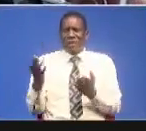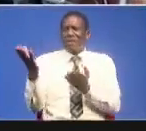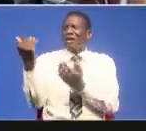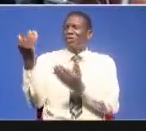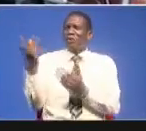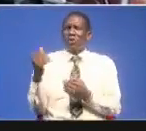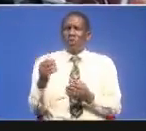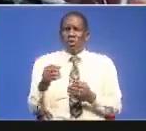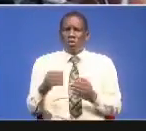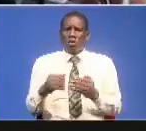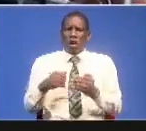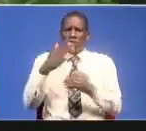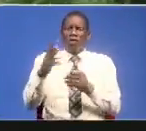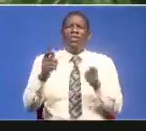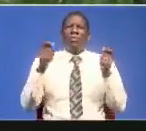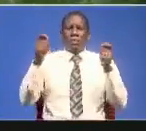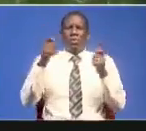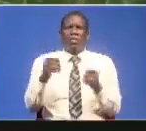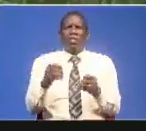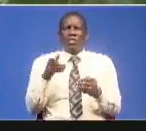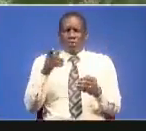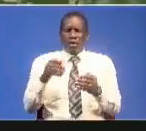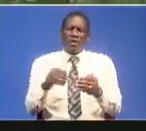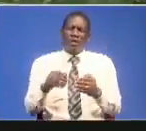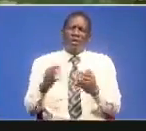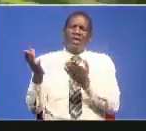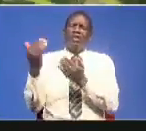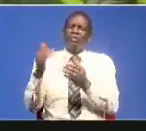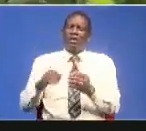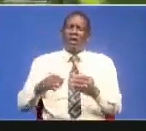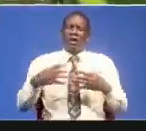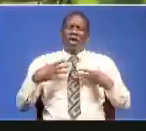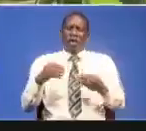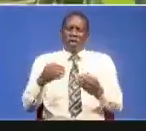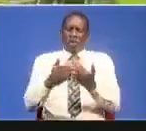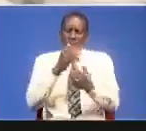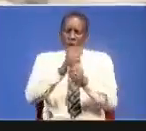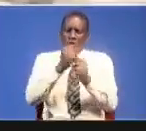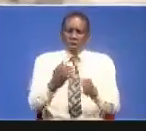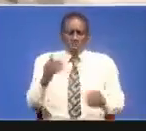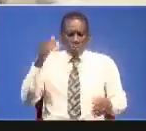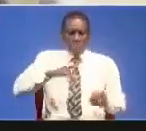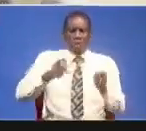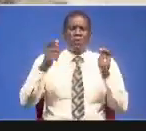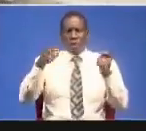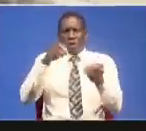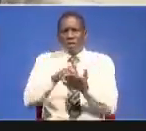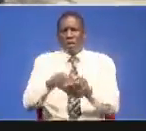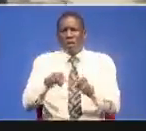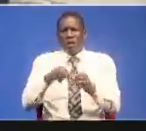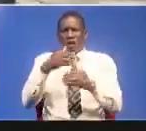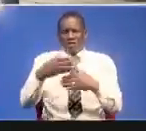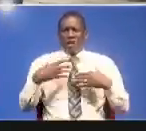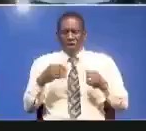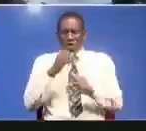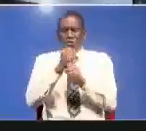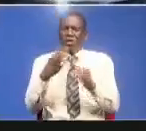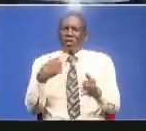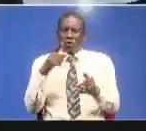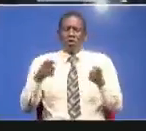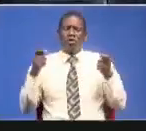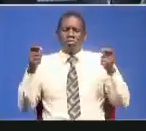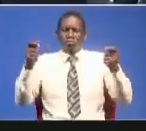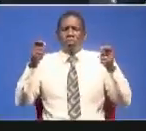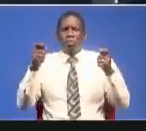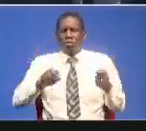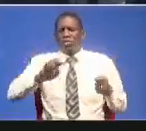are expected to be followed by health workers 24 hours later, after the health workers said that they will be